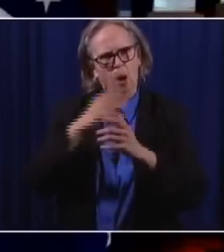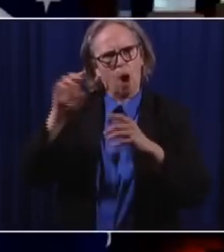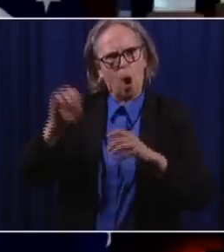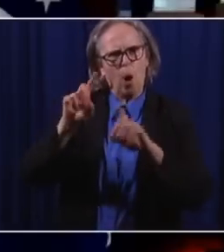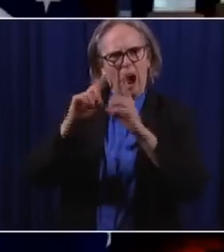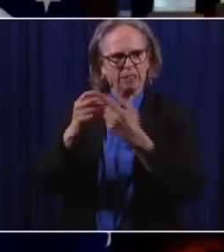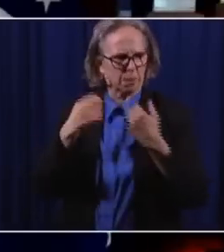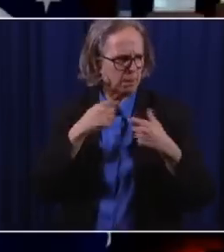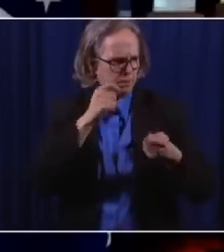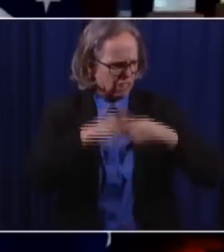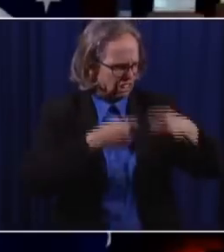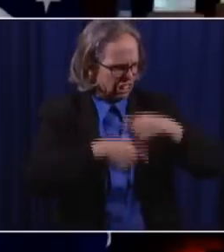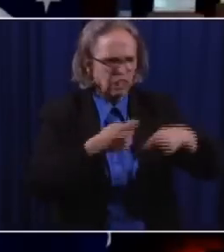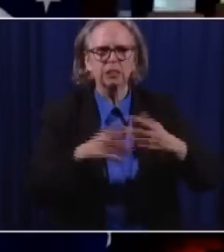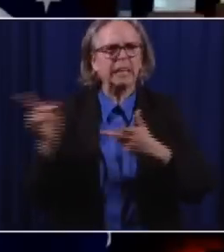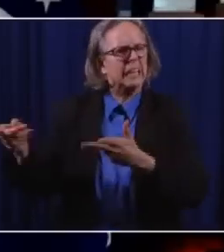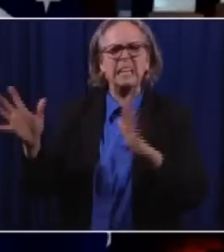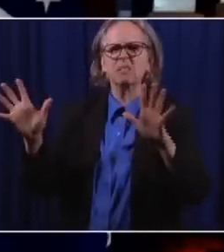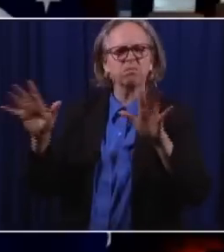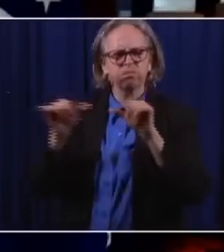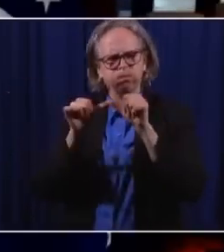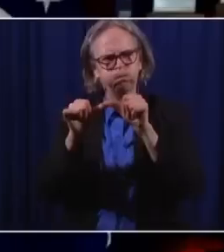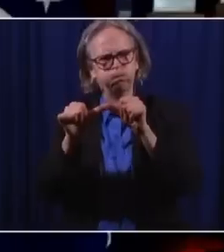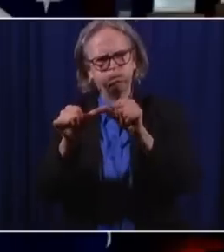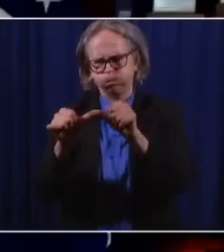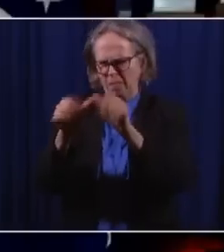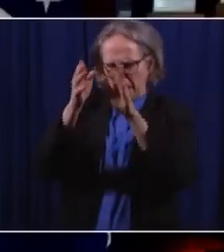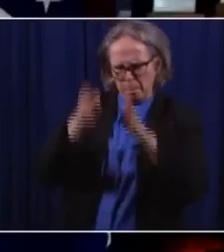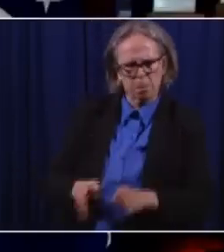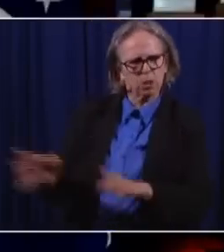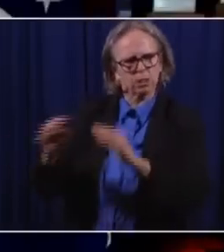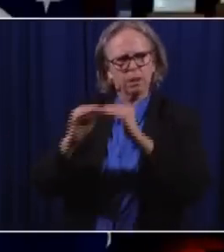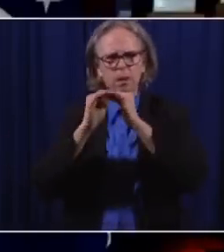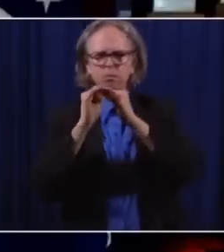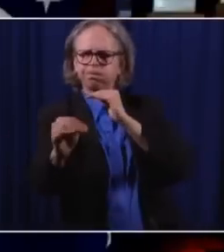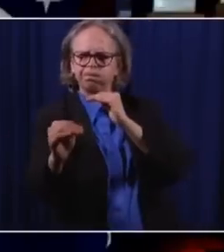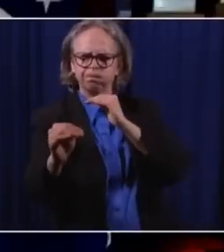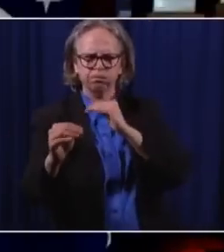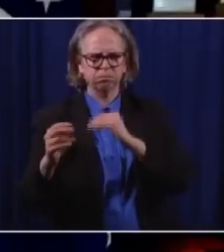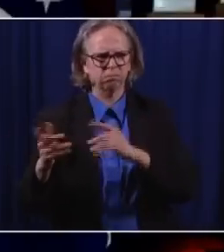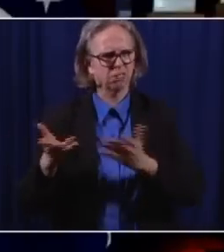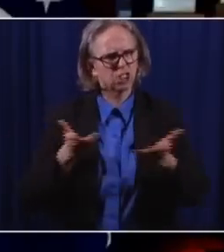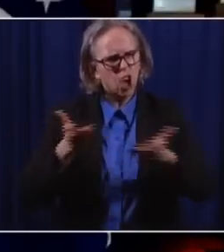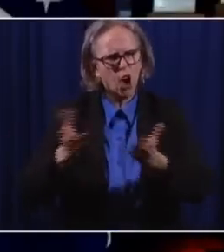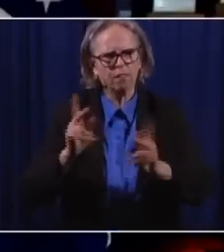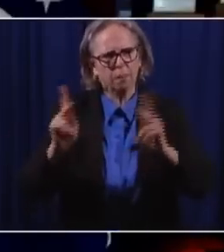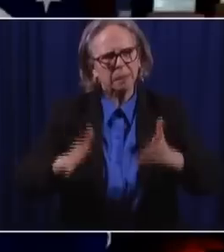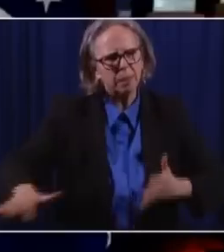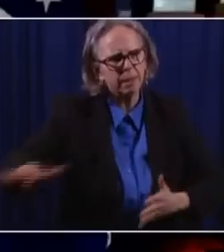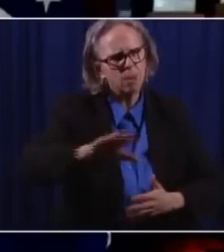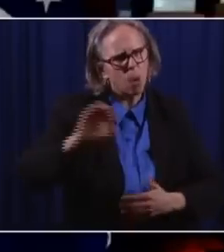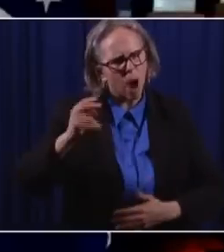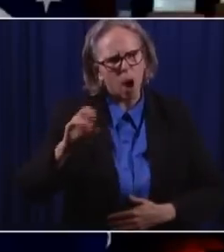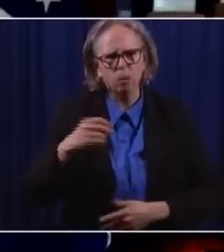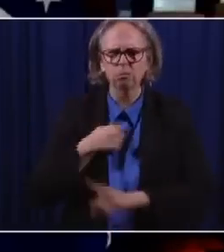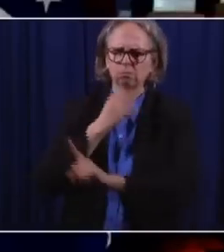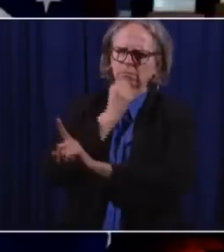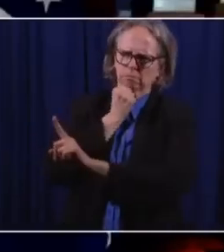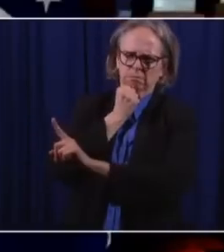Lance is going to do a great job serving the people of Ohio. And I won't go on about the rest of the team. They've been around.